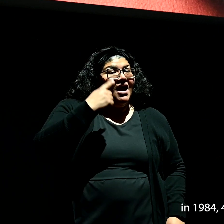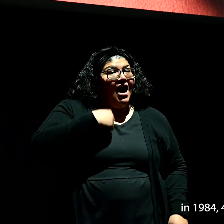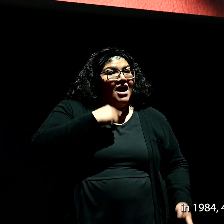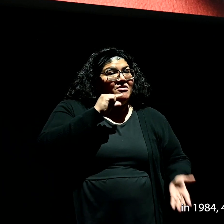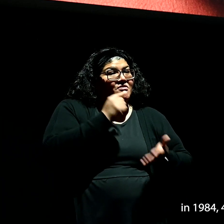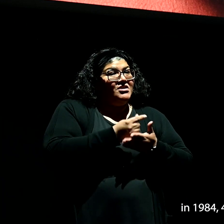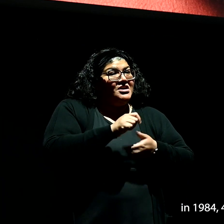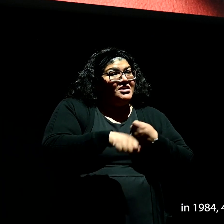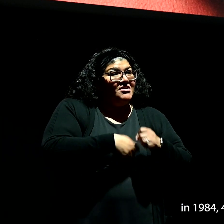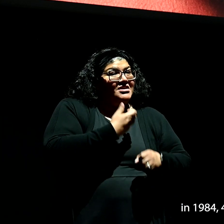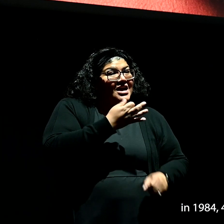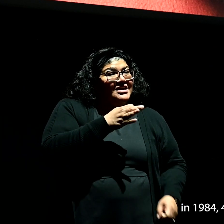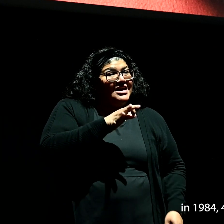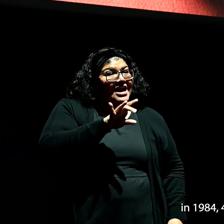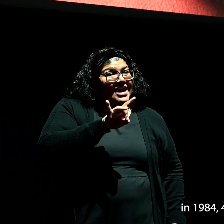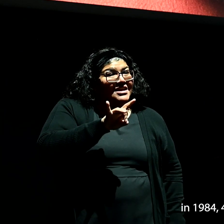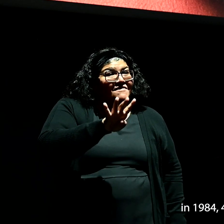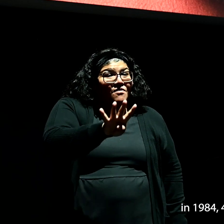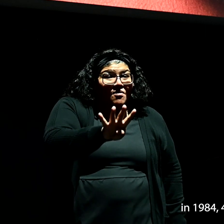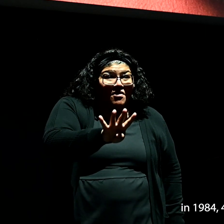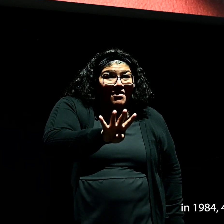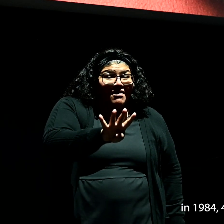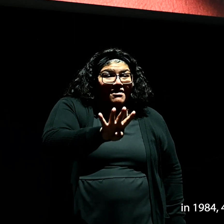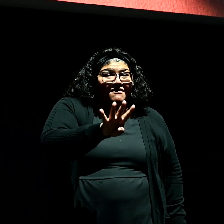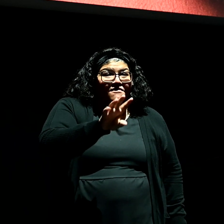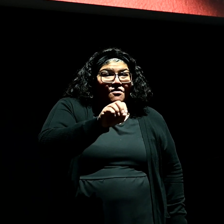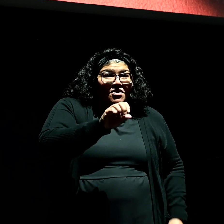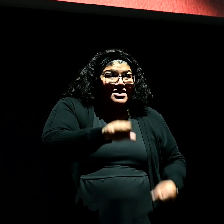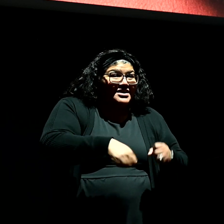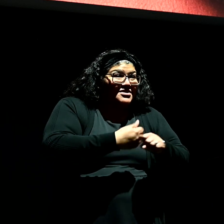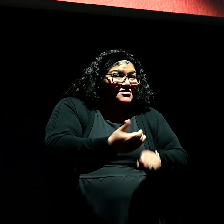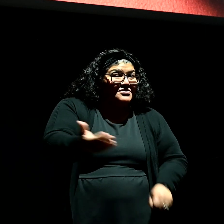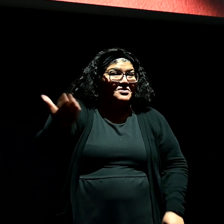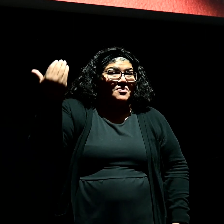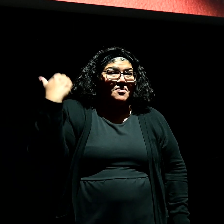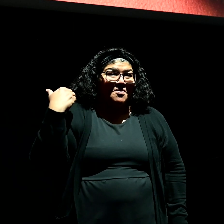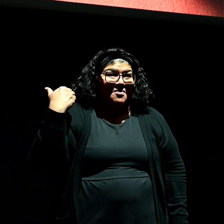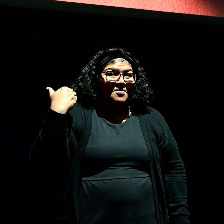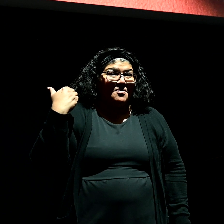in 1984, 40 years ago.